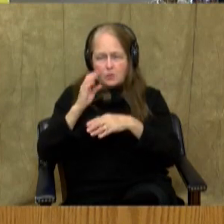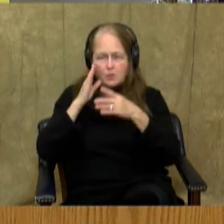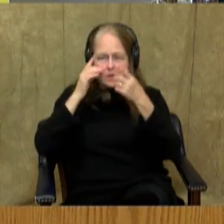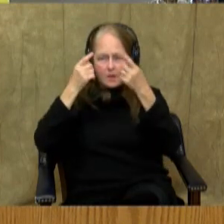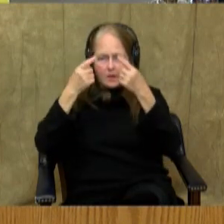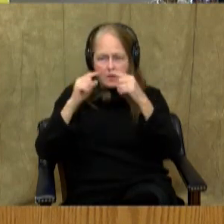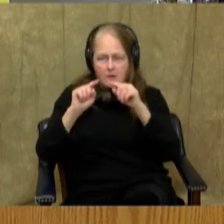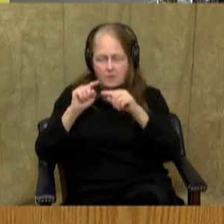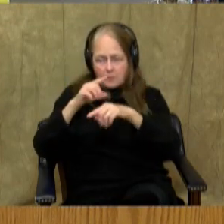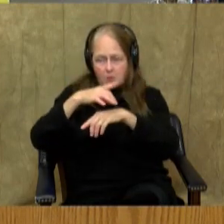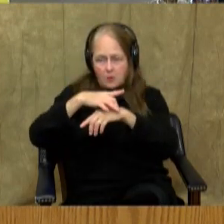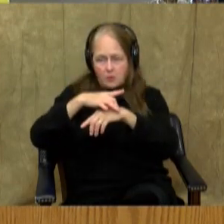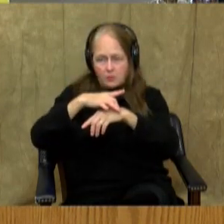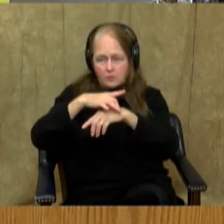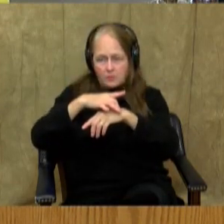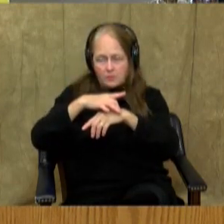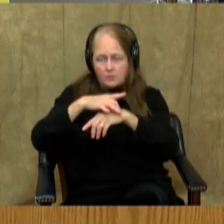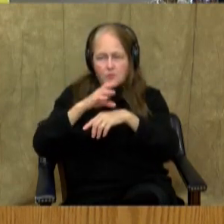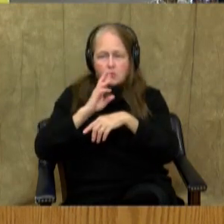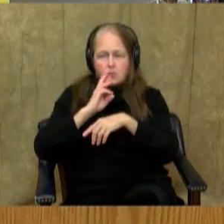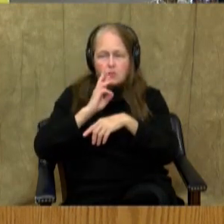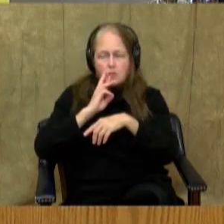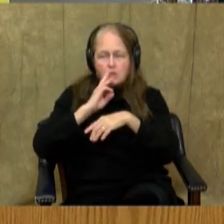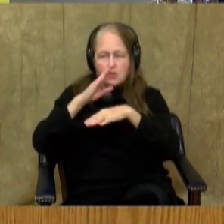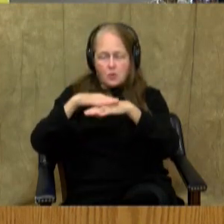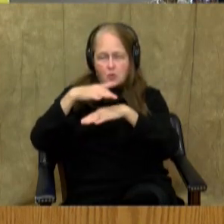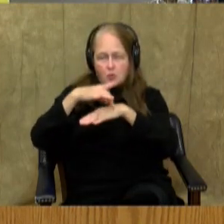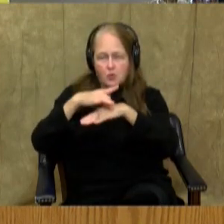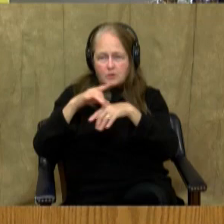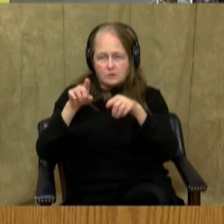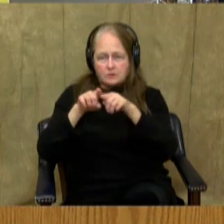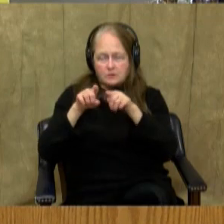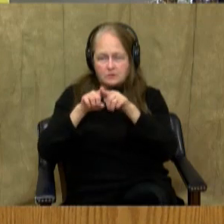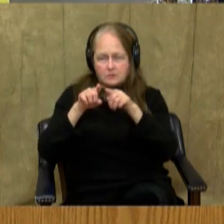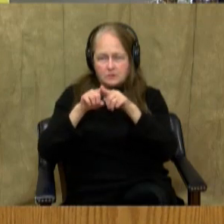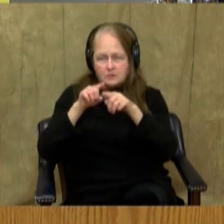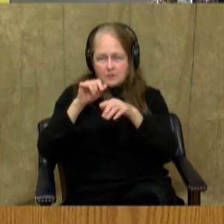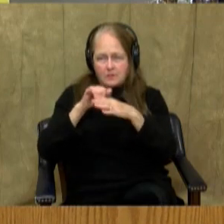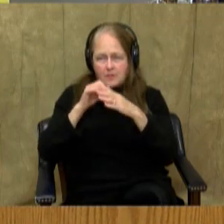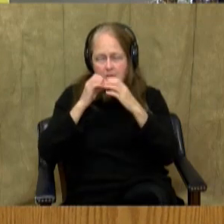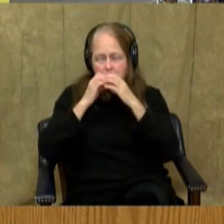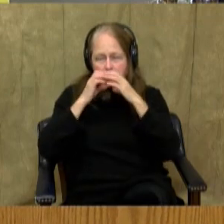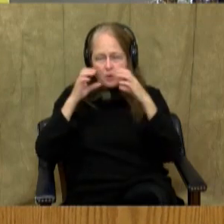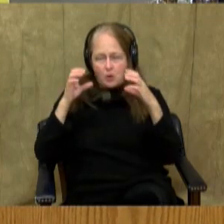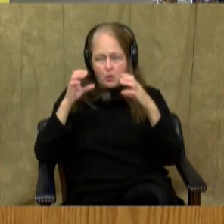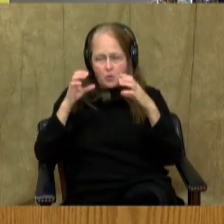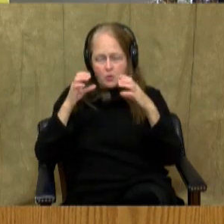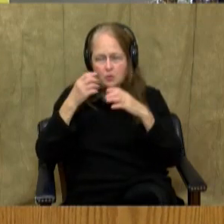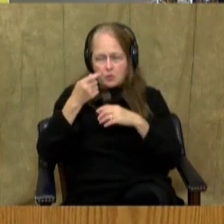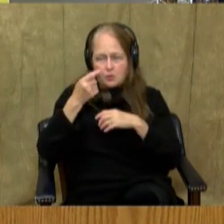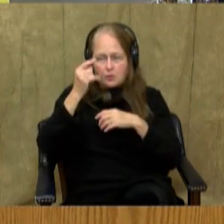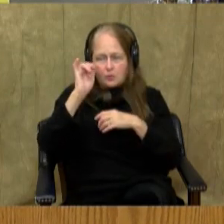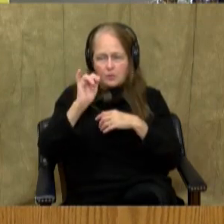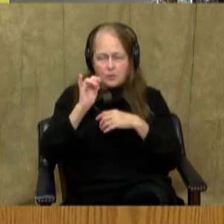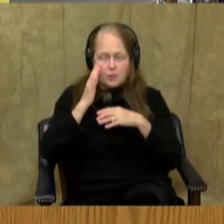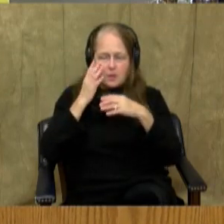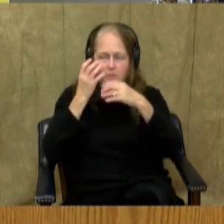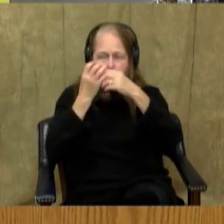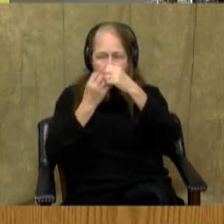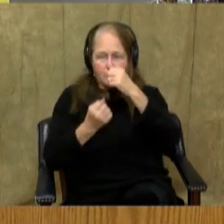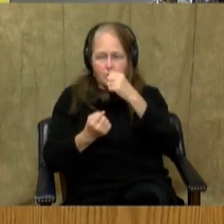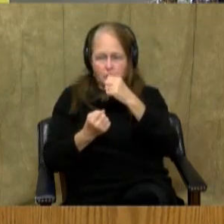to happen with Earth. The water on Earth is the same as the water in this balloon. Gravity's going to pull